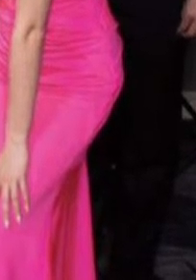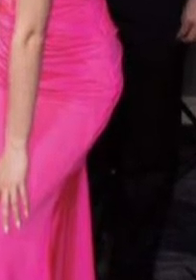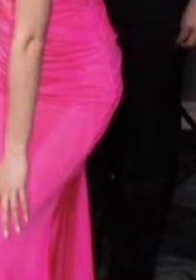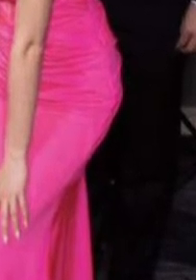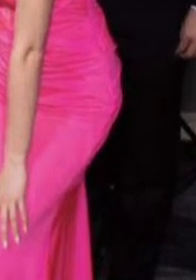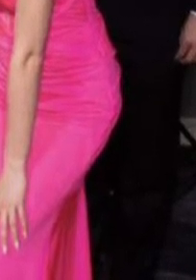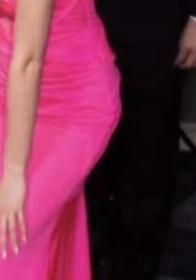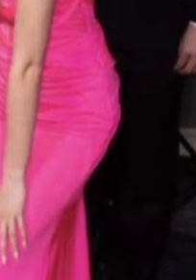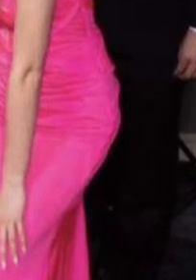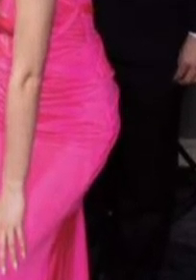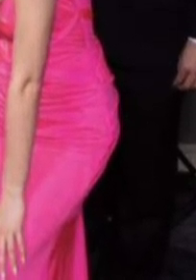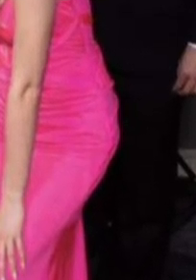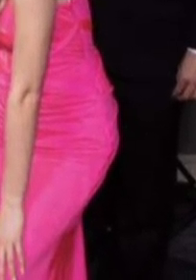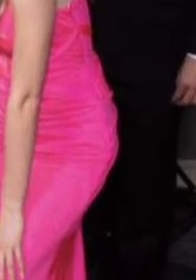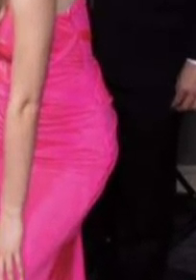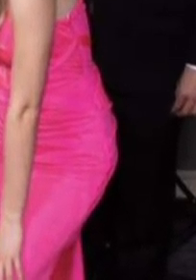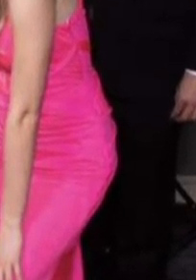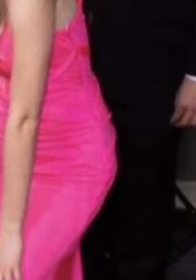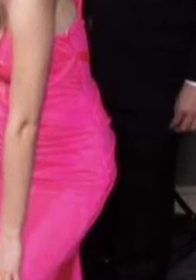arcade. Curfews at